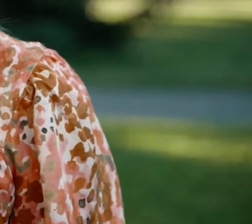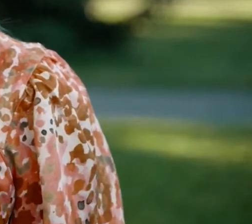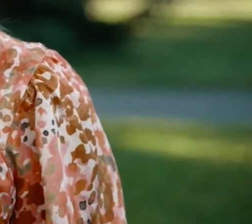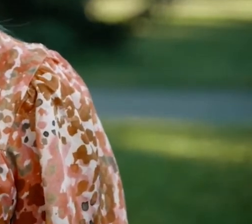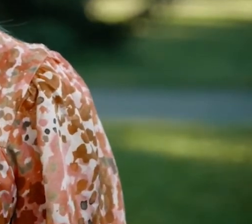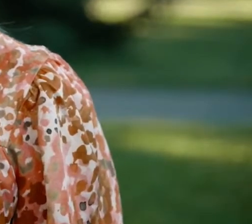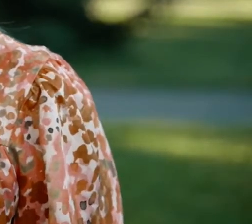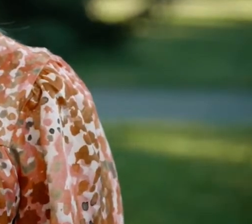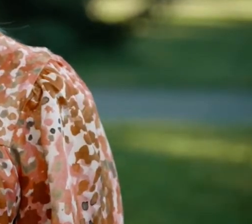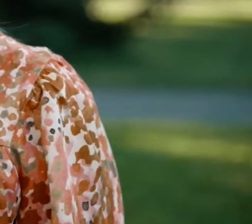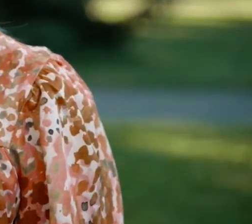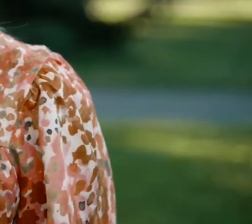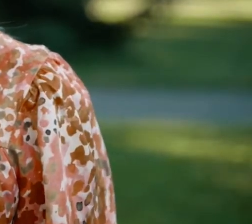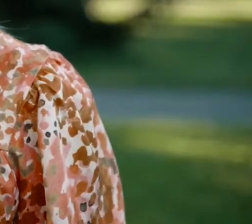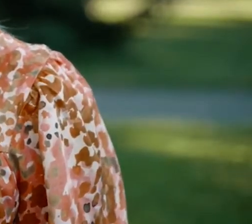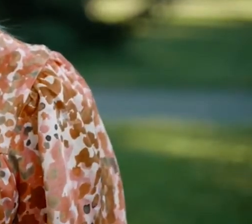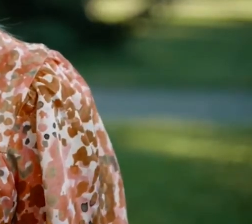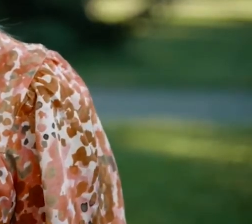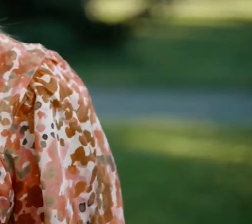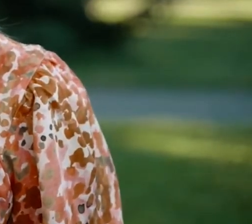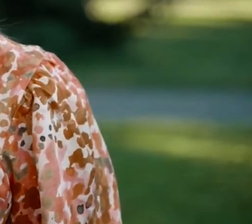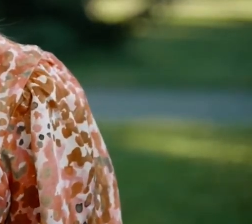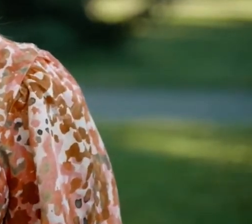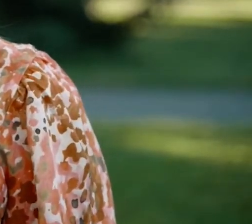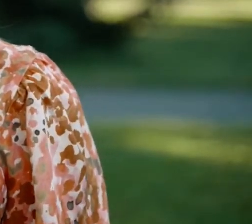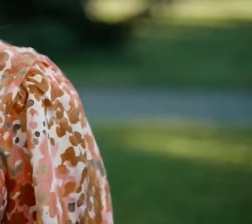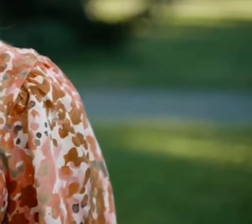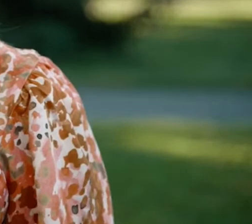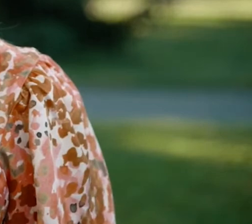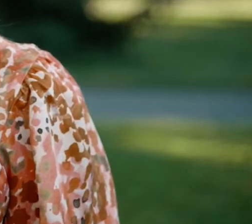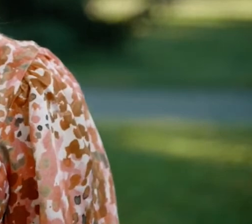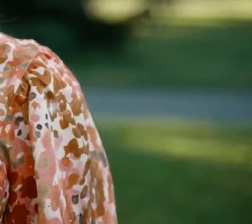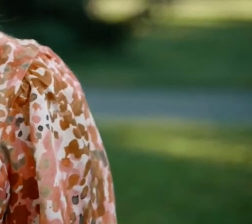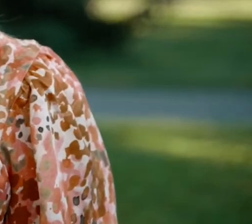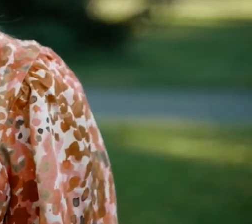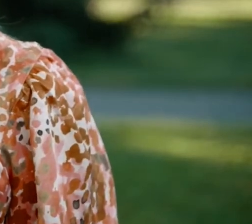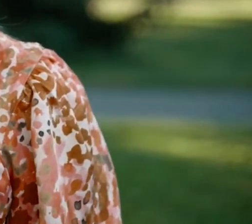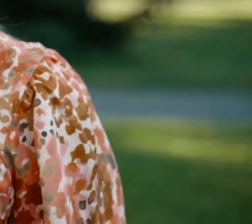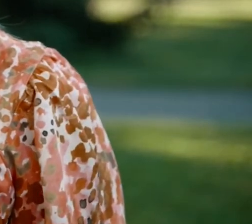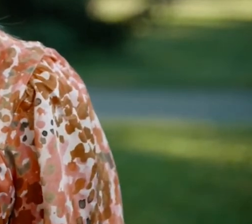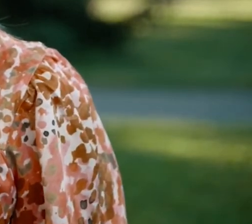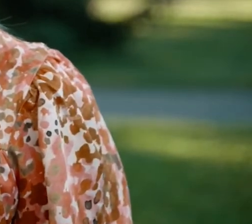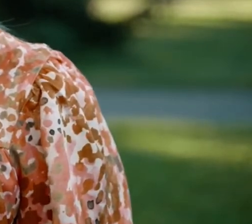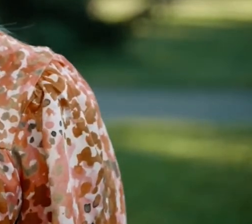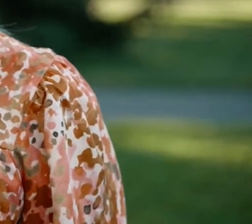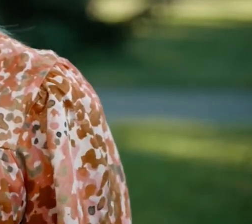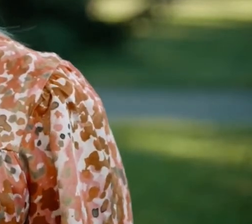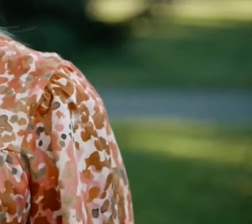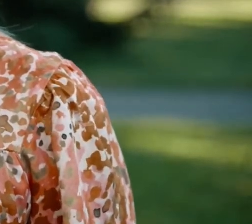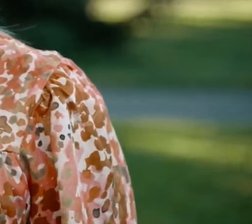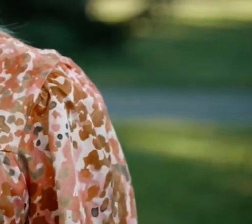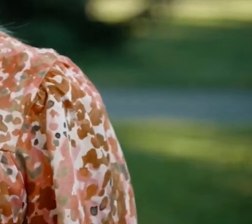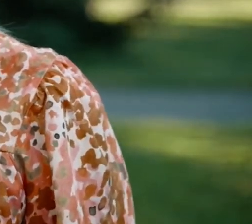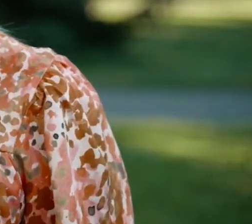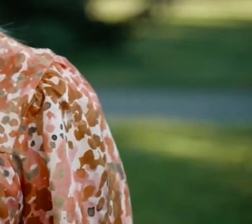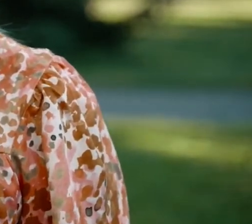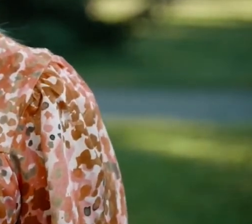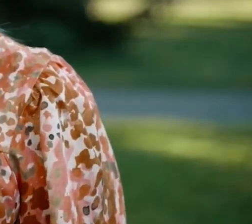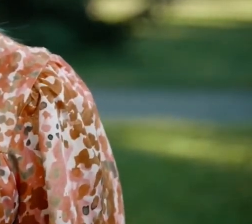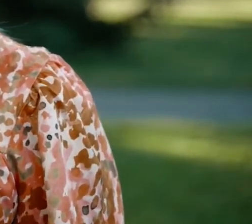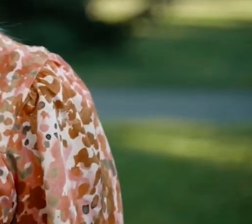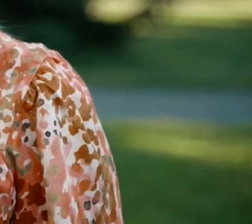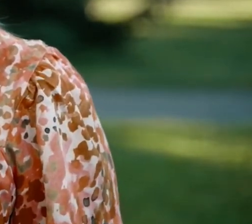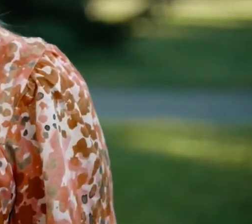witnessed extreme heat waves, for example in India and Pakistan, that have caused immense human suffering and even